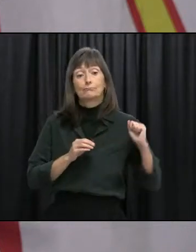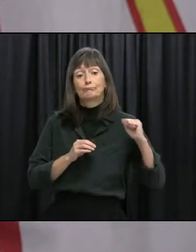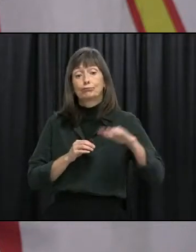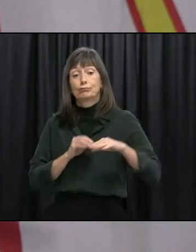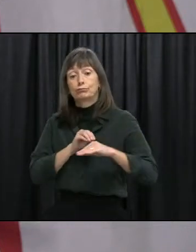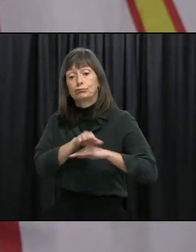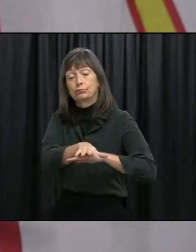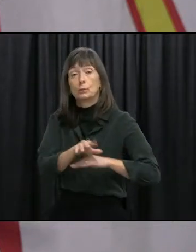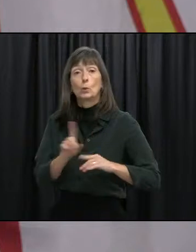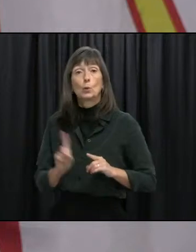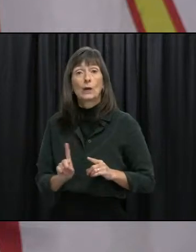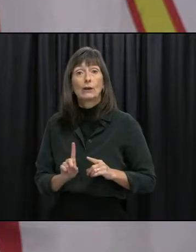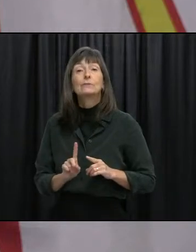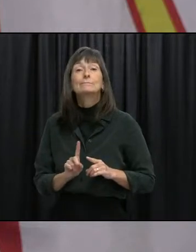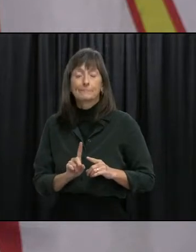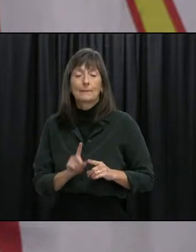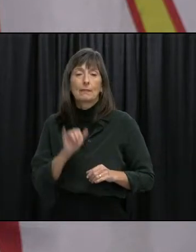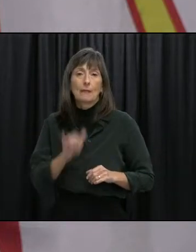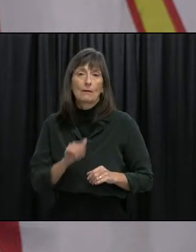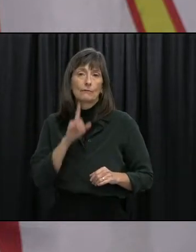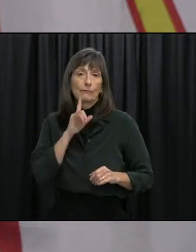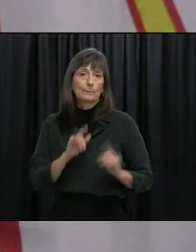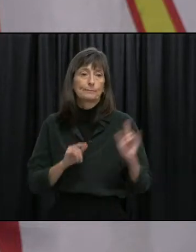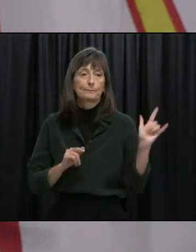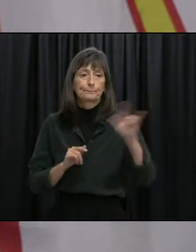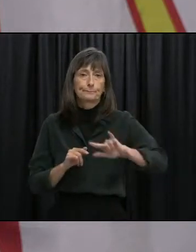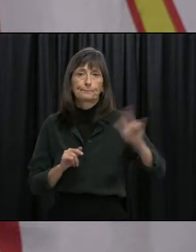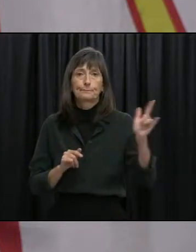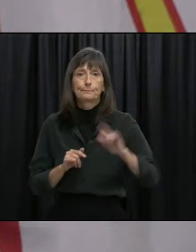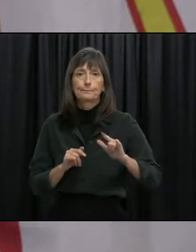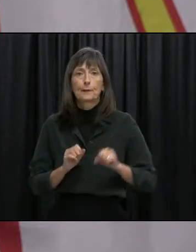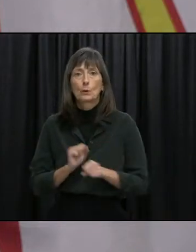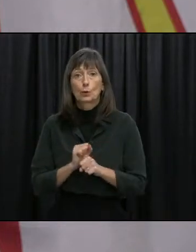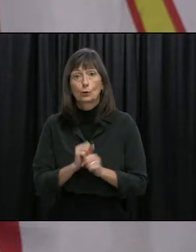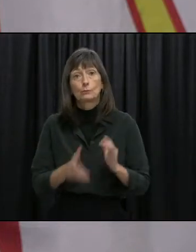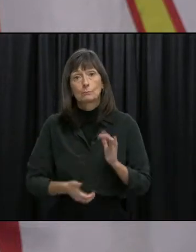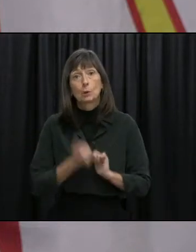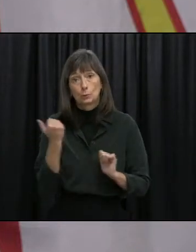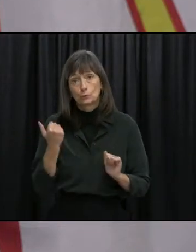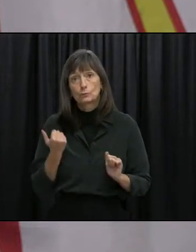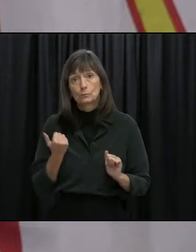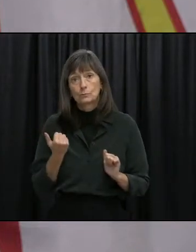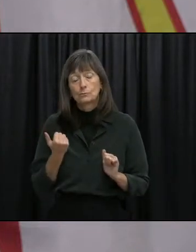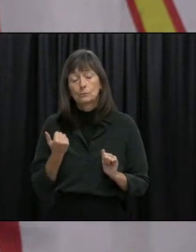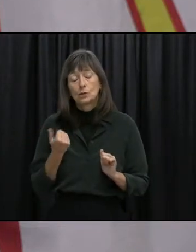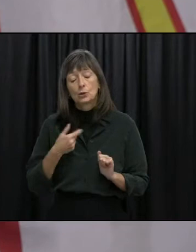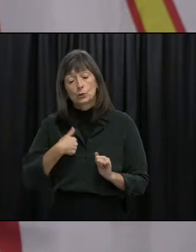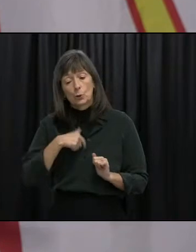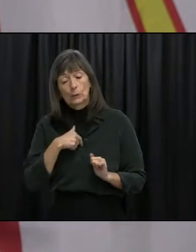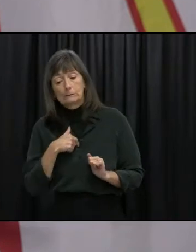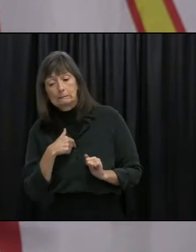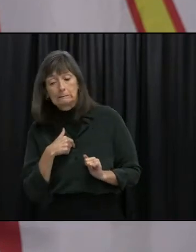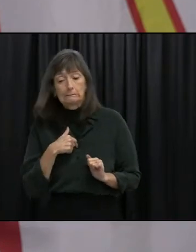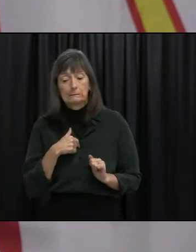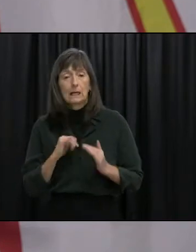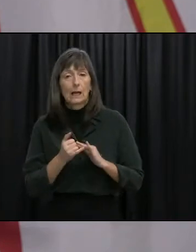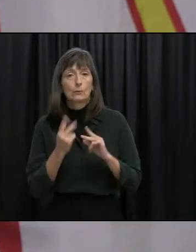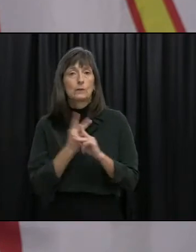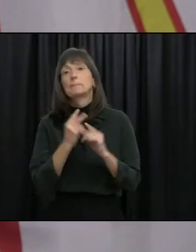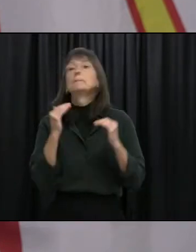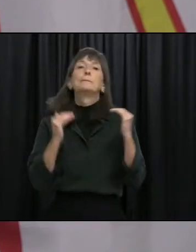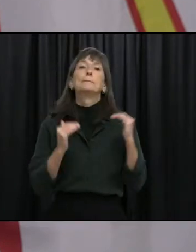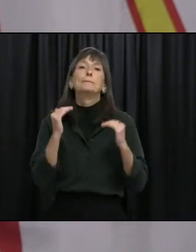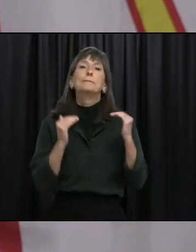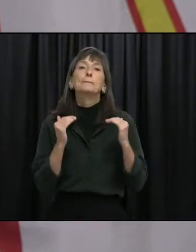strike the balance as best we can. So this is where we have come down and finding the best balance possible.